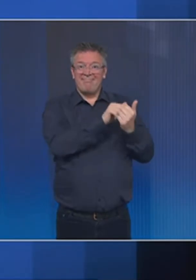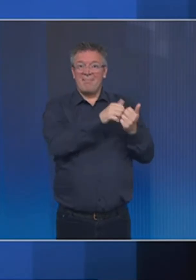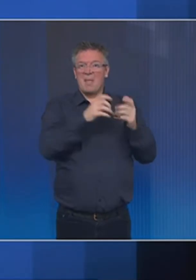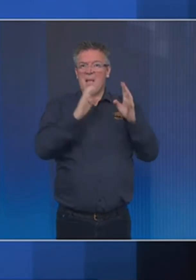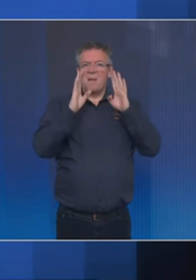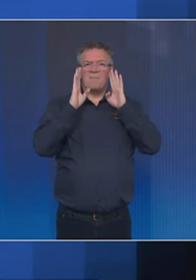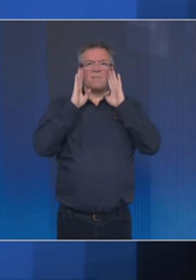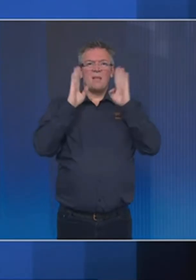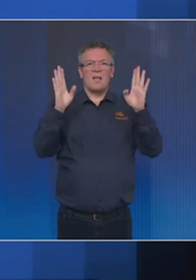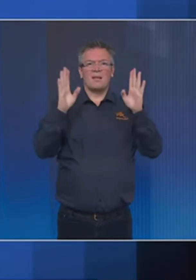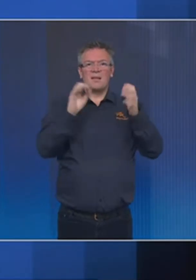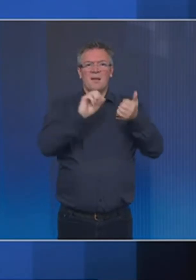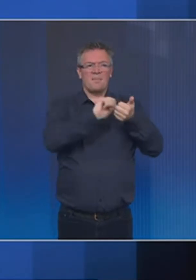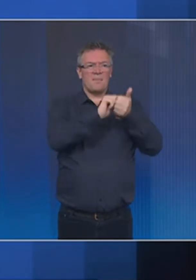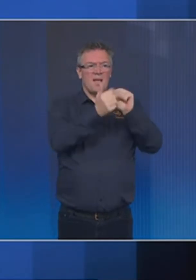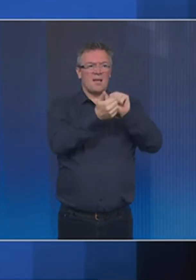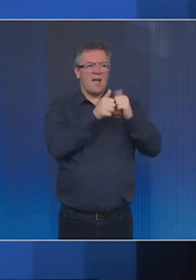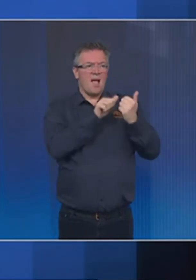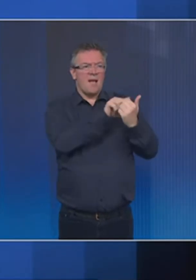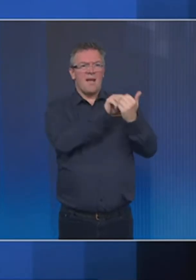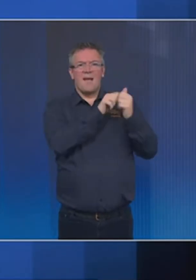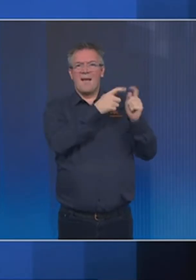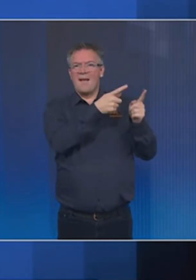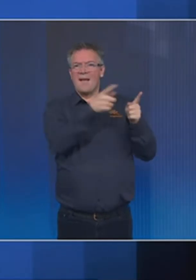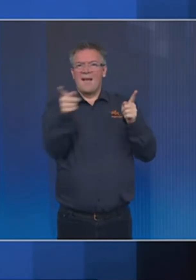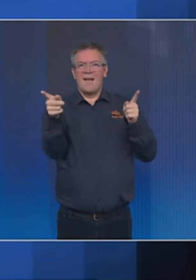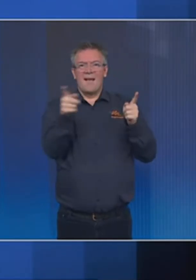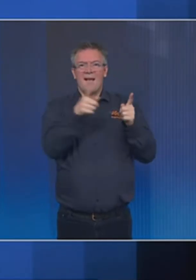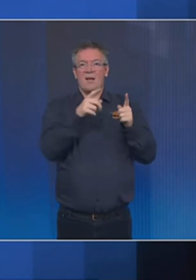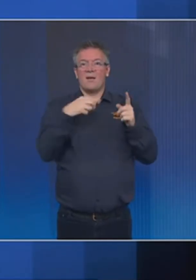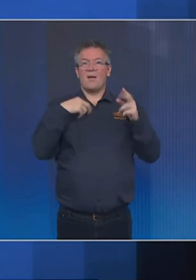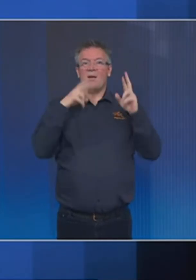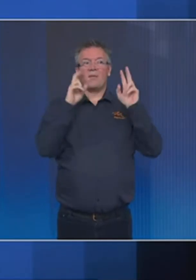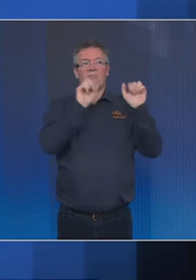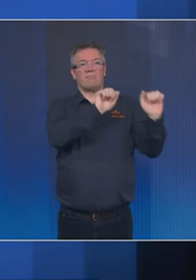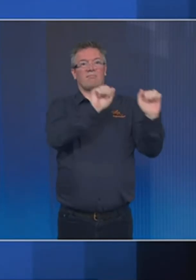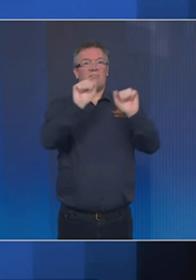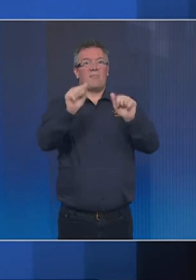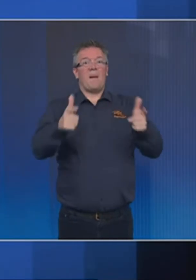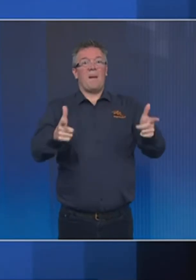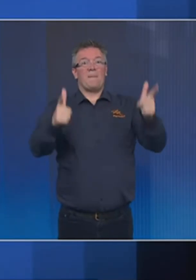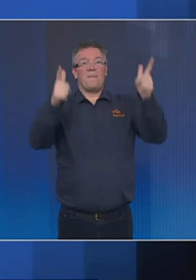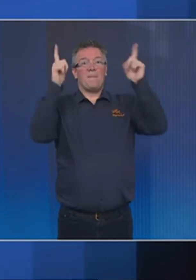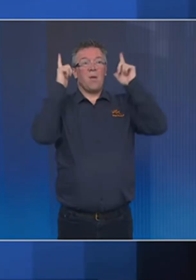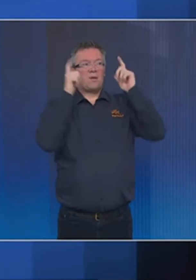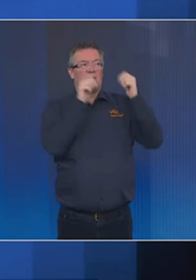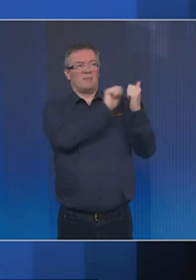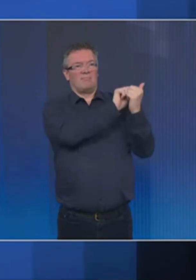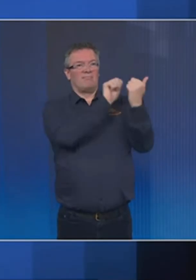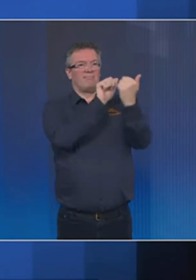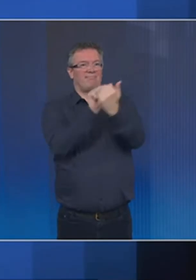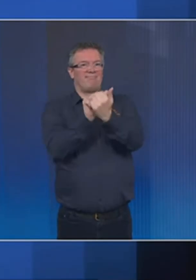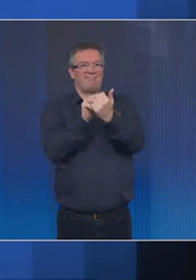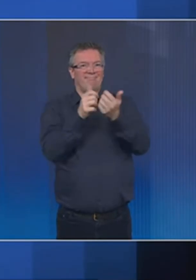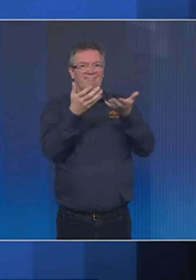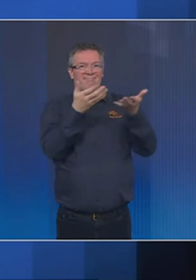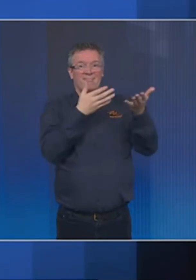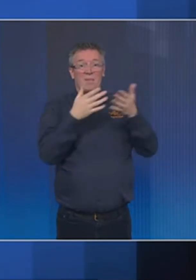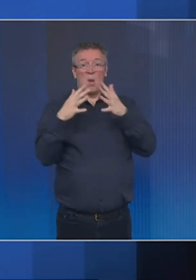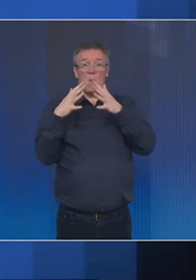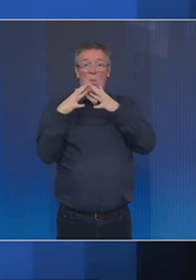in Cornwalls, who's on the board of the Western Bulldogs, and we also